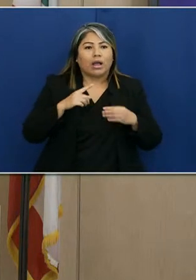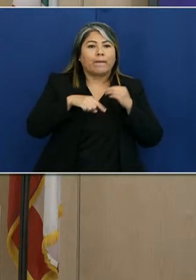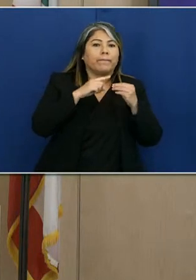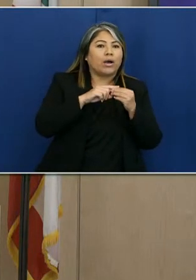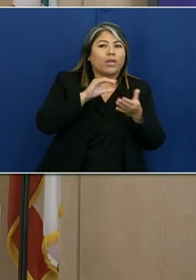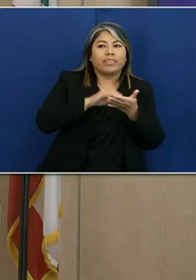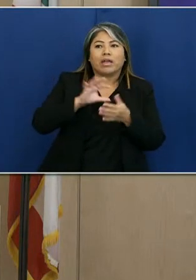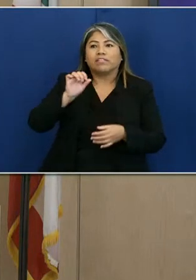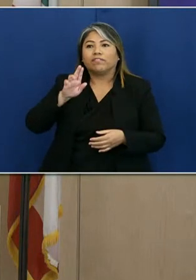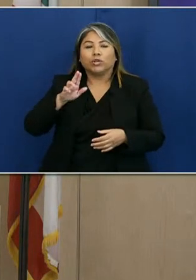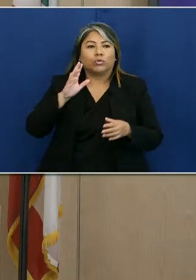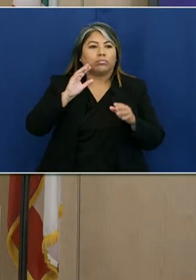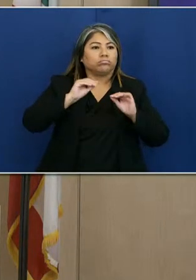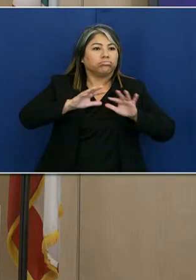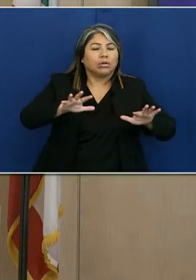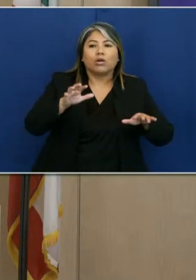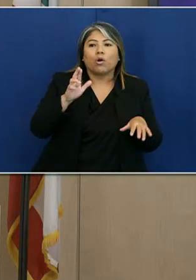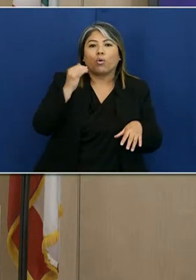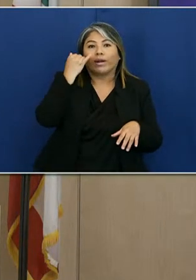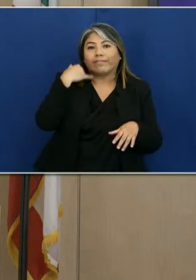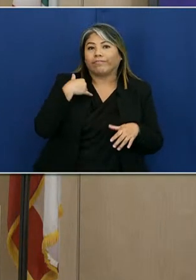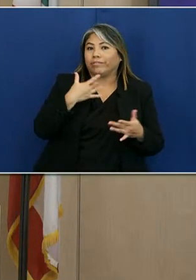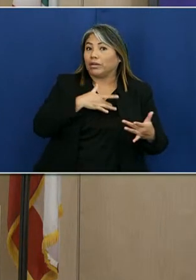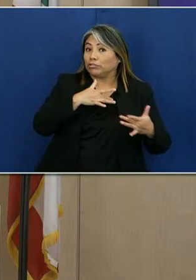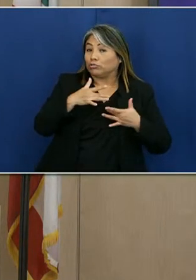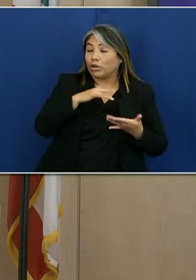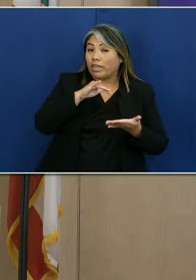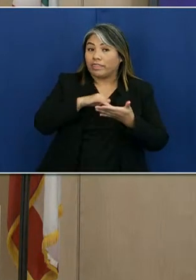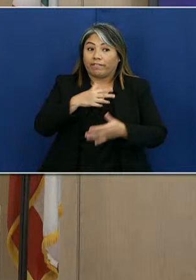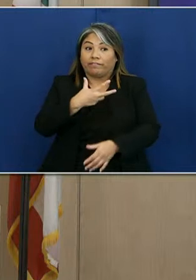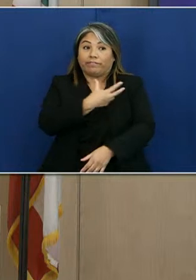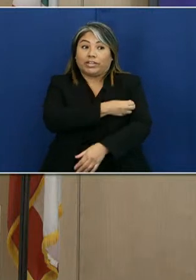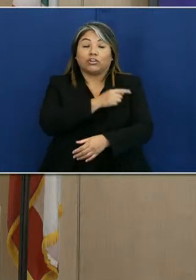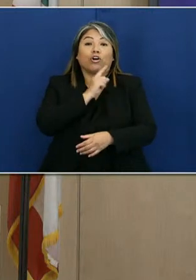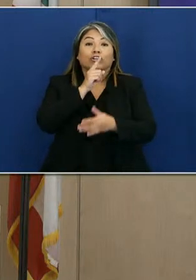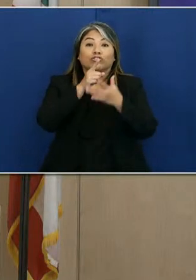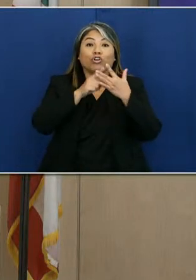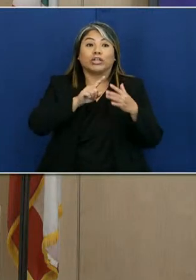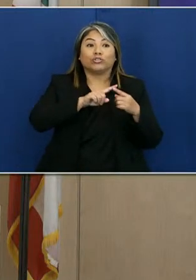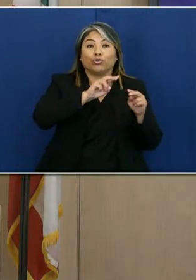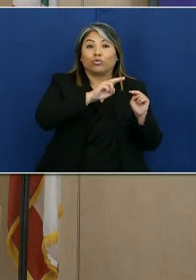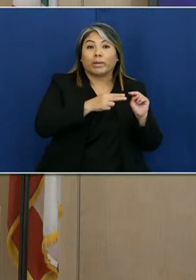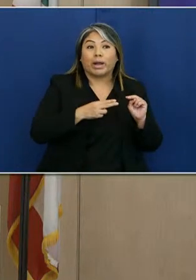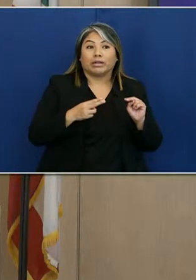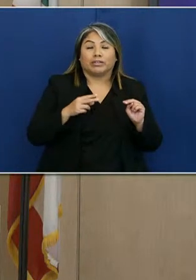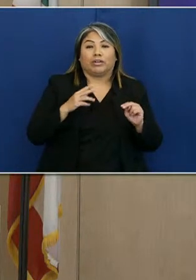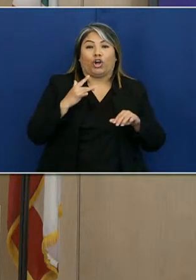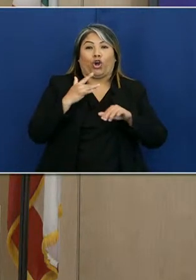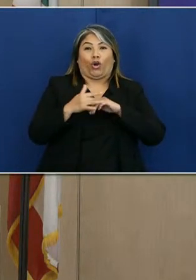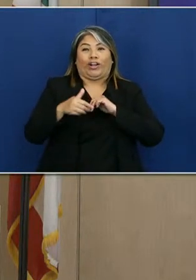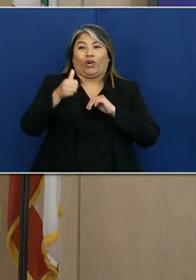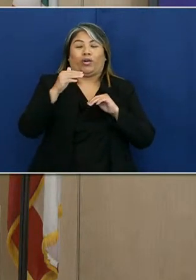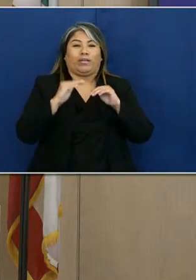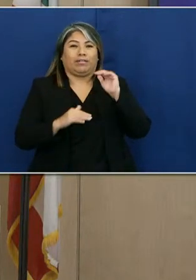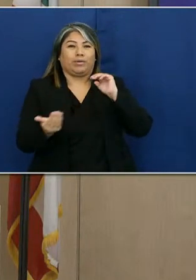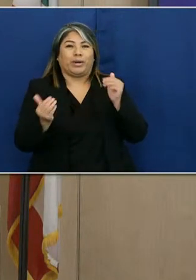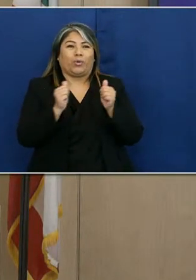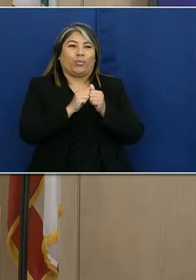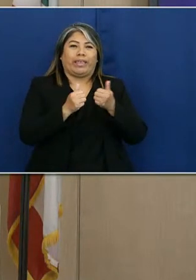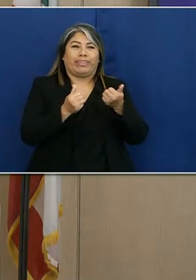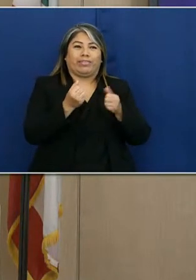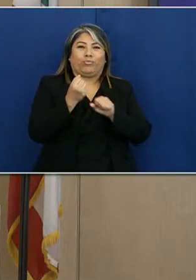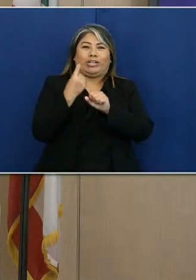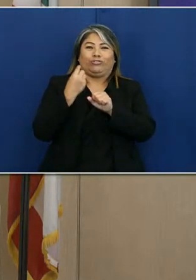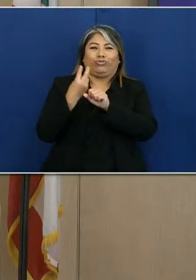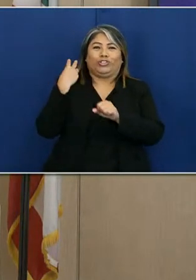prevalence of influenza and whether there's any cause for concern that vaccinations are starting to drop off a little bit earlier than the previous 2 years? Well, it's too